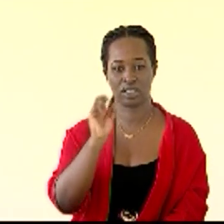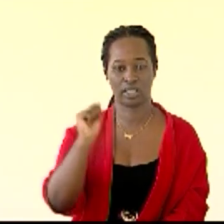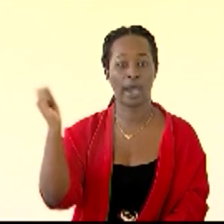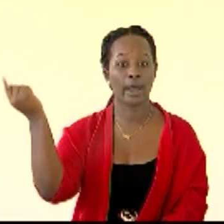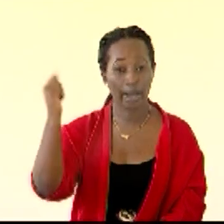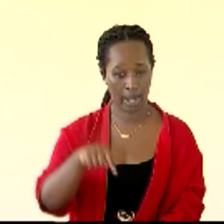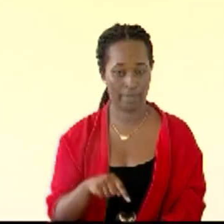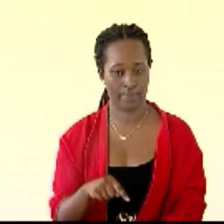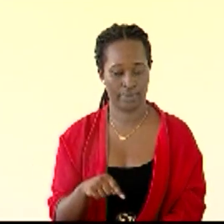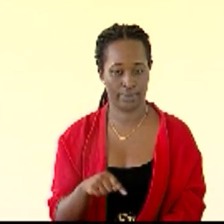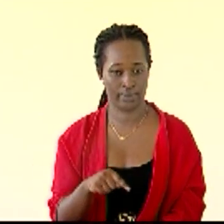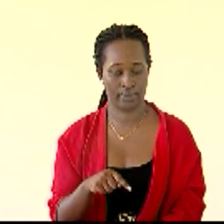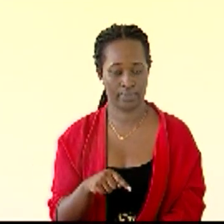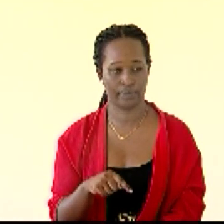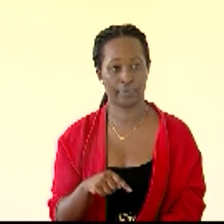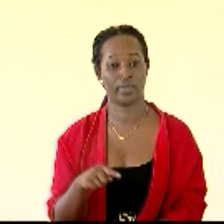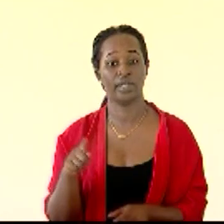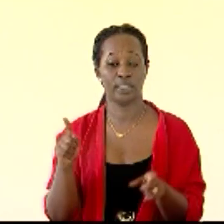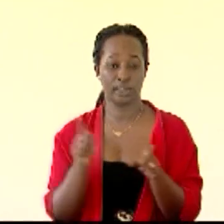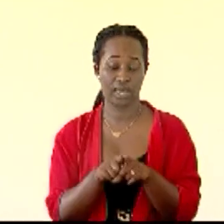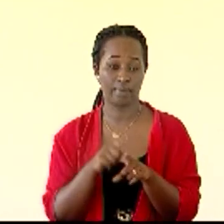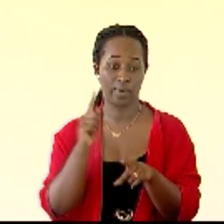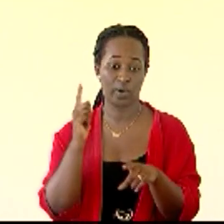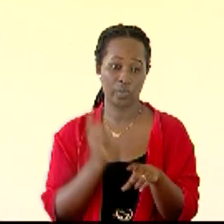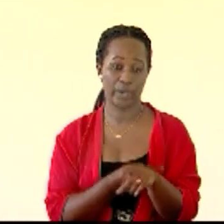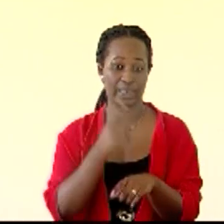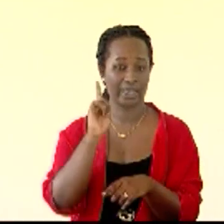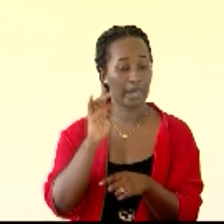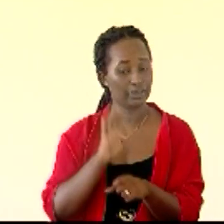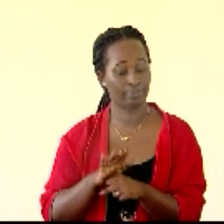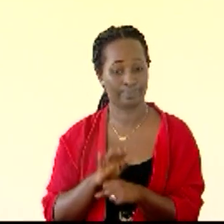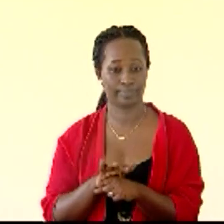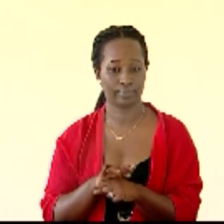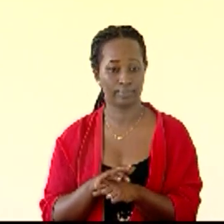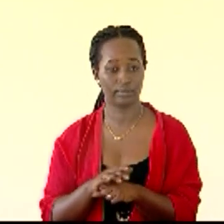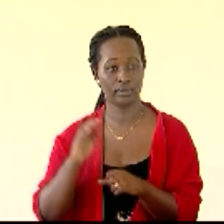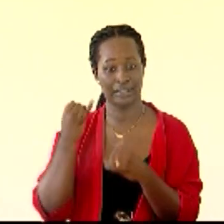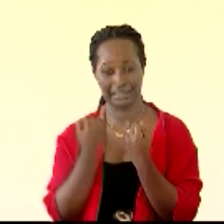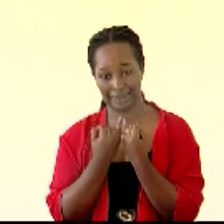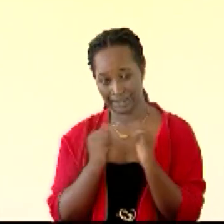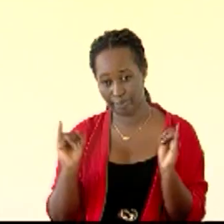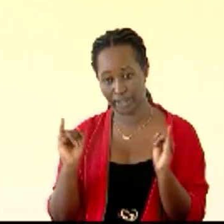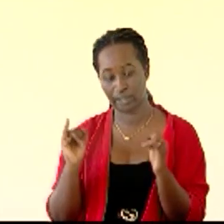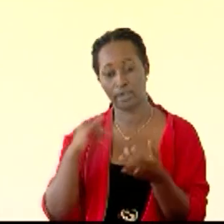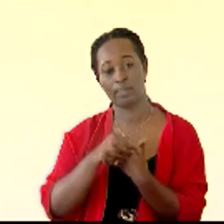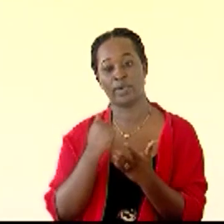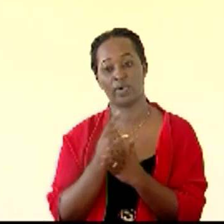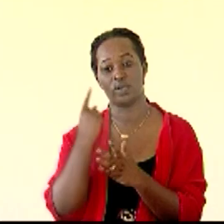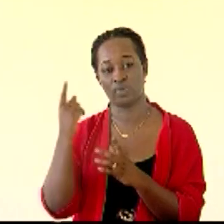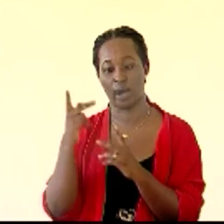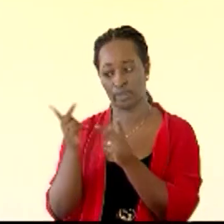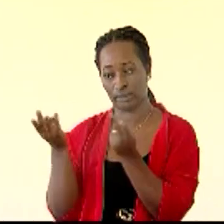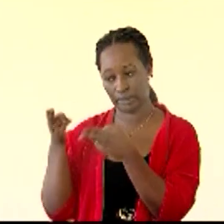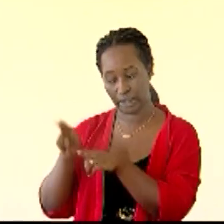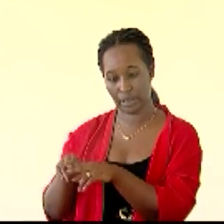about. That even when they are so separate, independent, because one takes place here